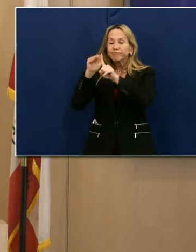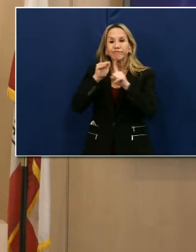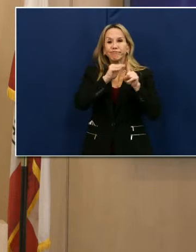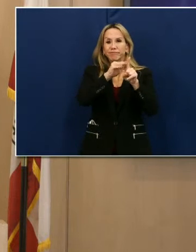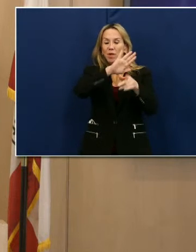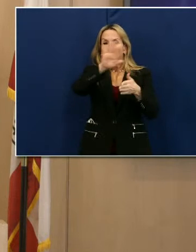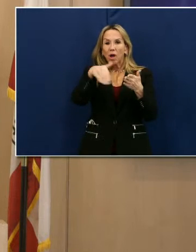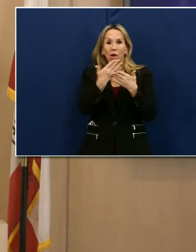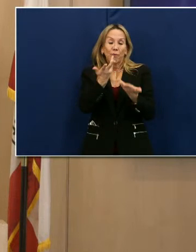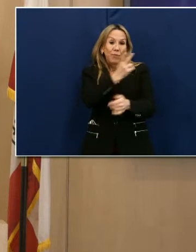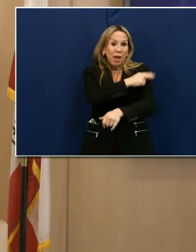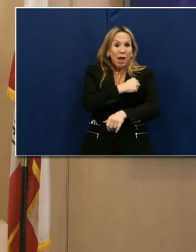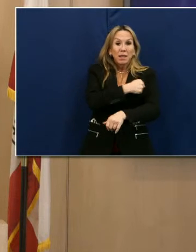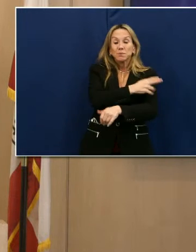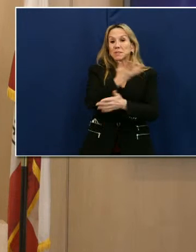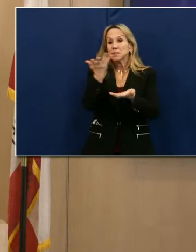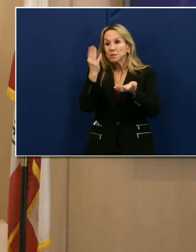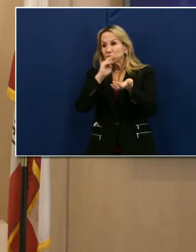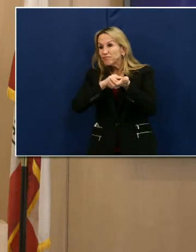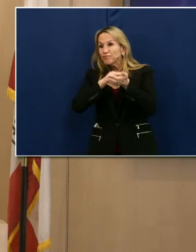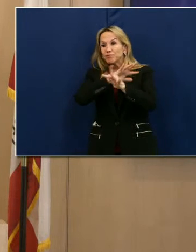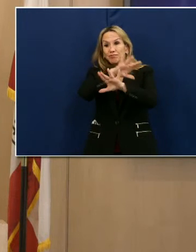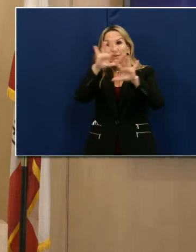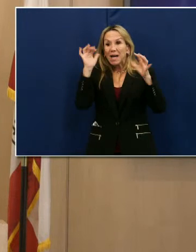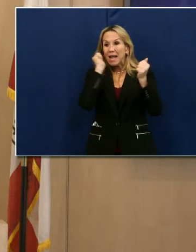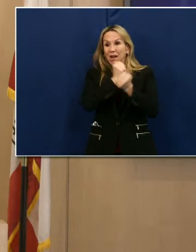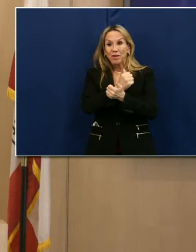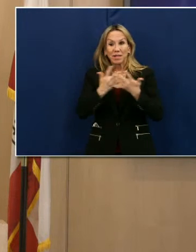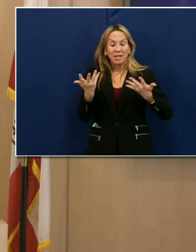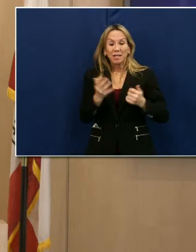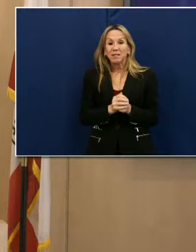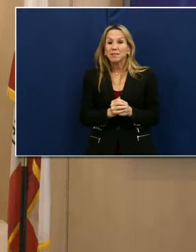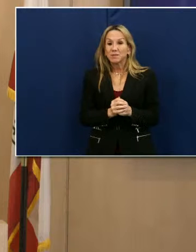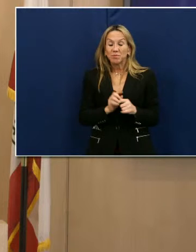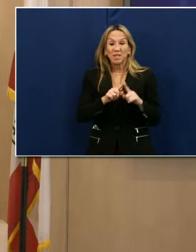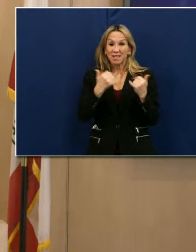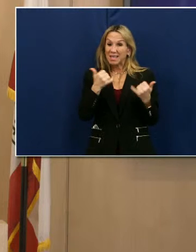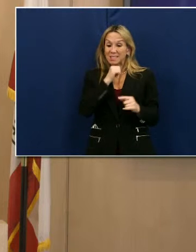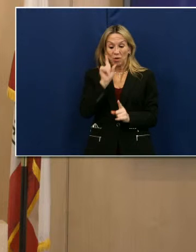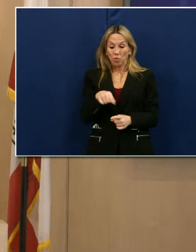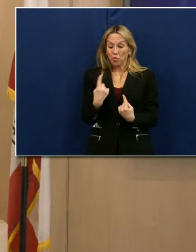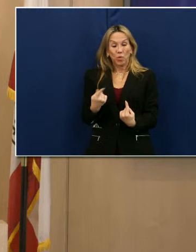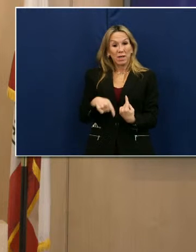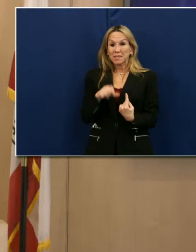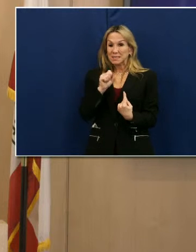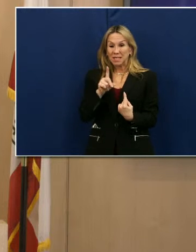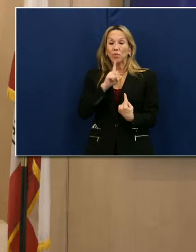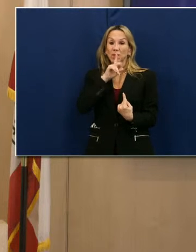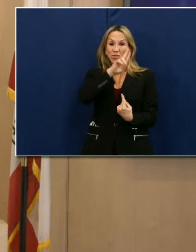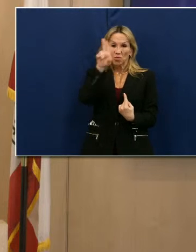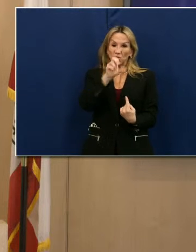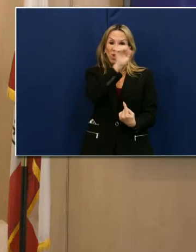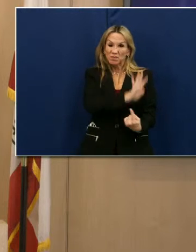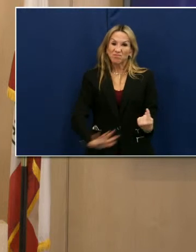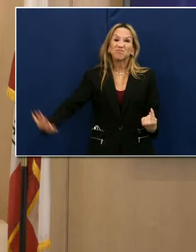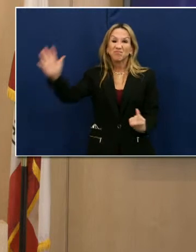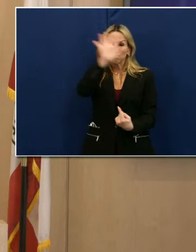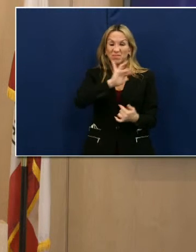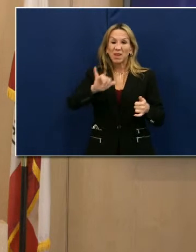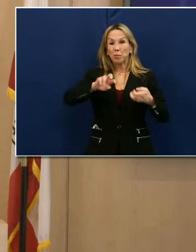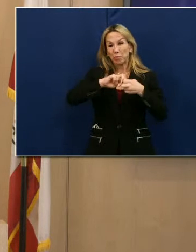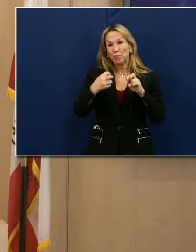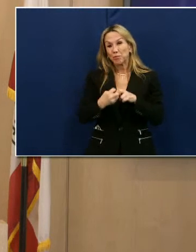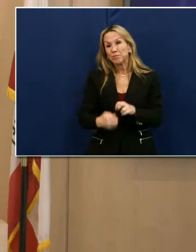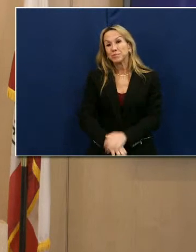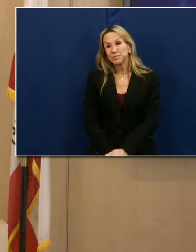hospitals are going to continue doing everything that they're doing. But it is a national problem that can't just be solved by having buildings.